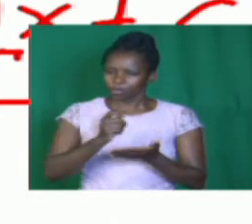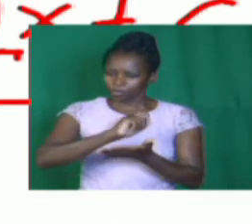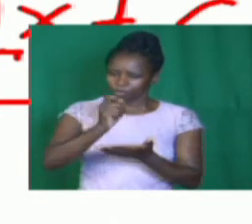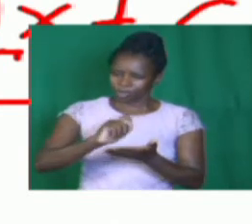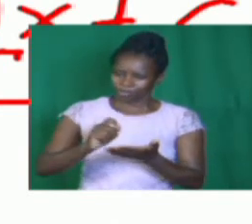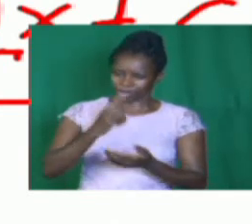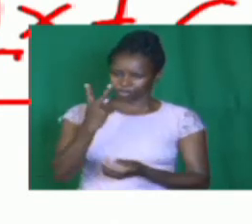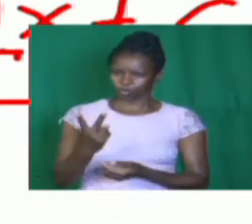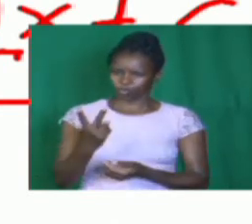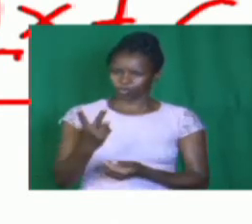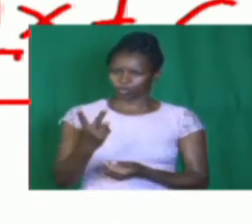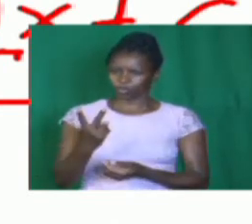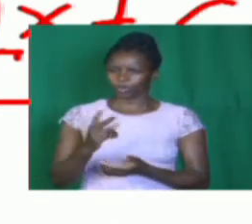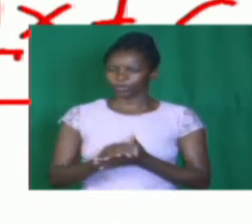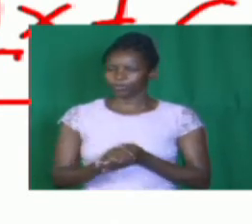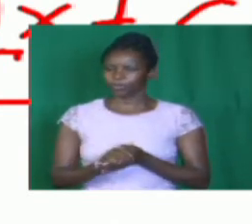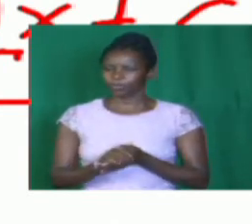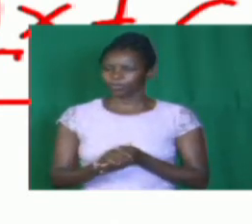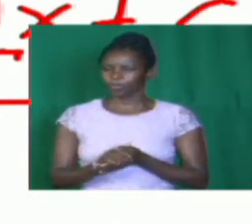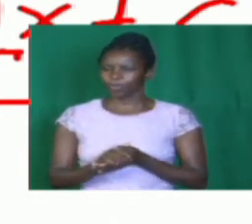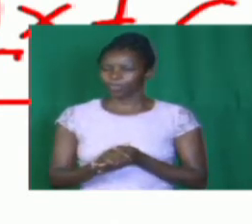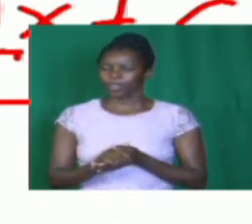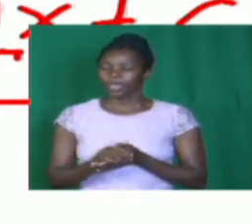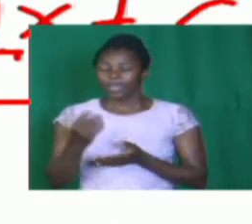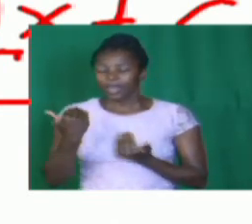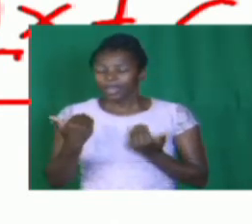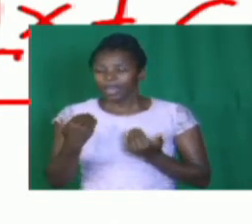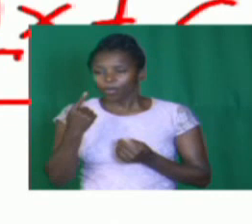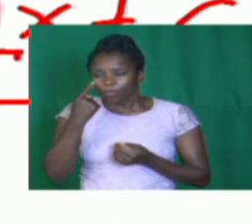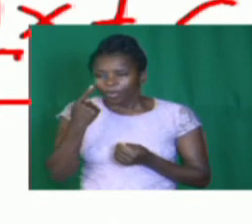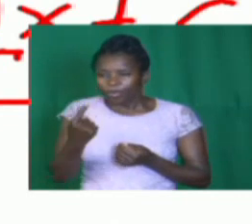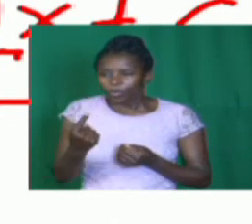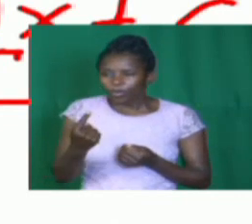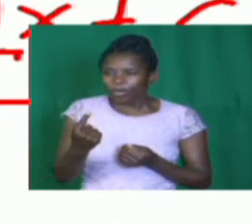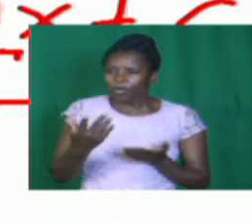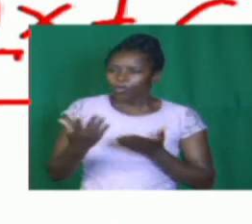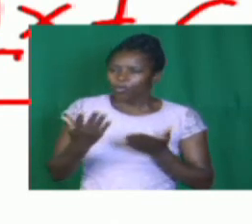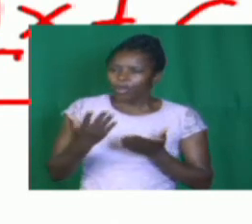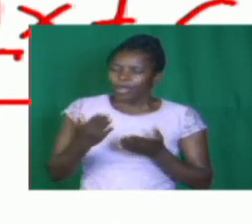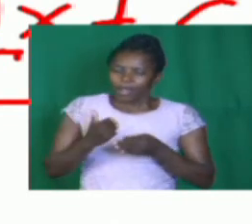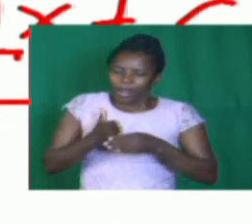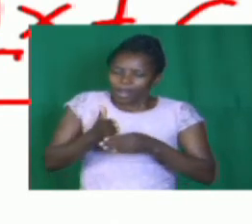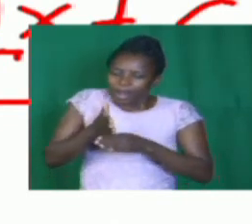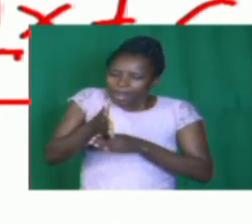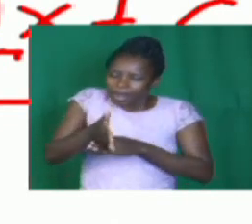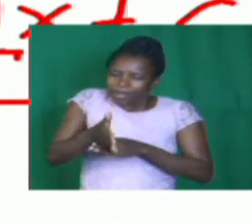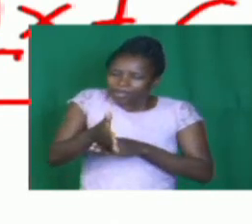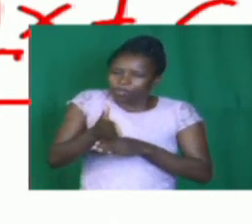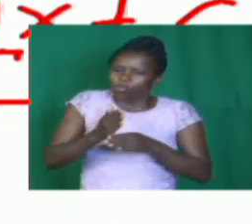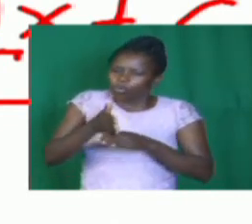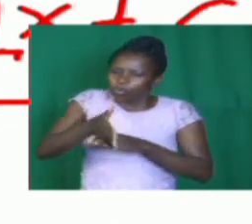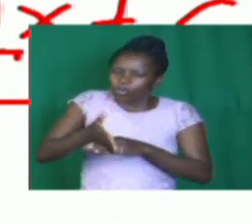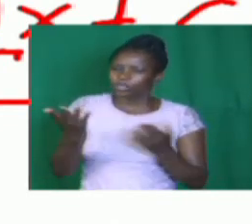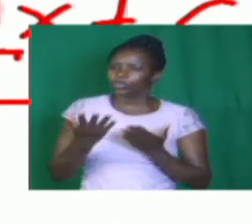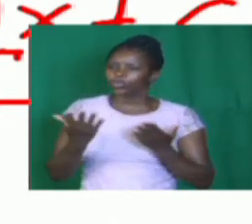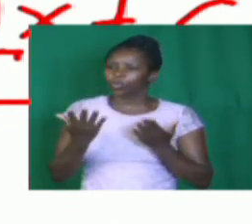2 there. And then looking at where this line passes when it crosses